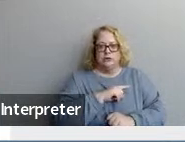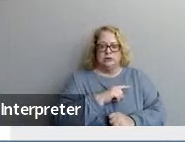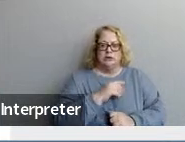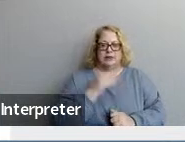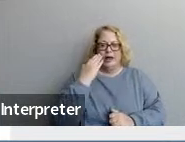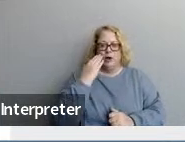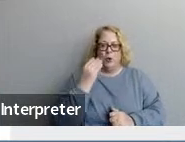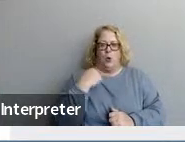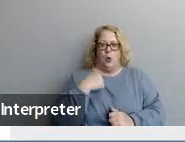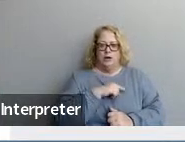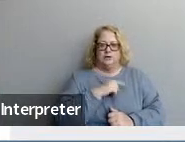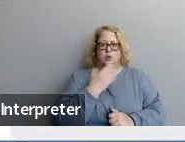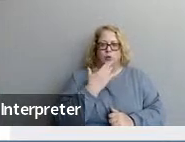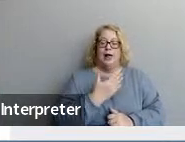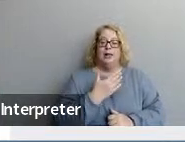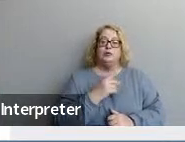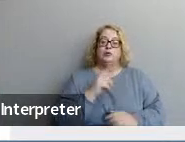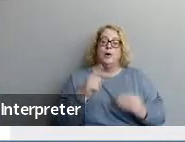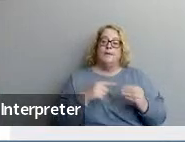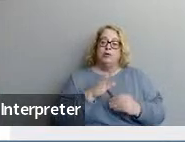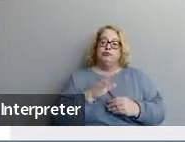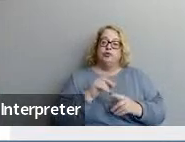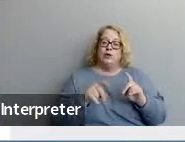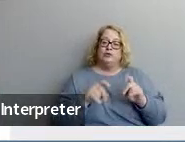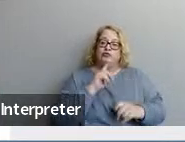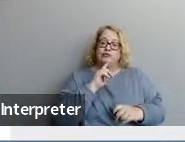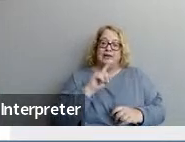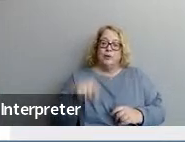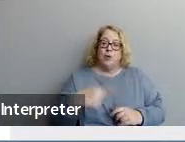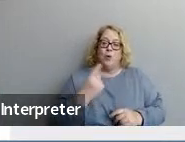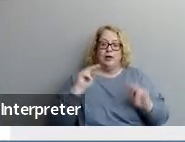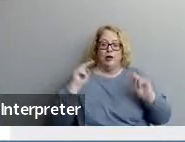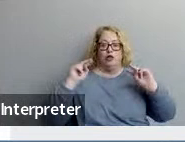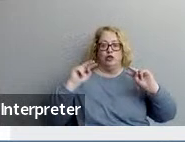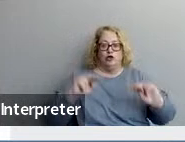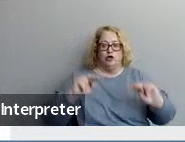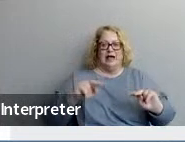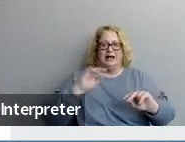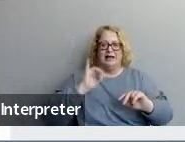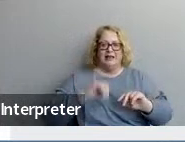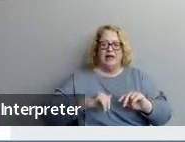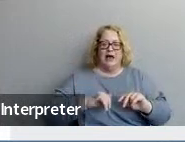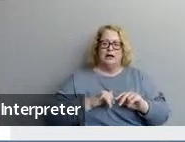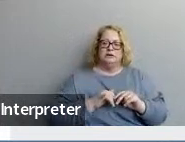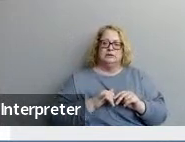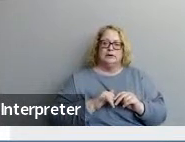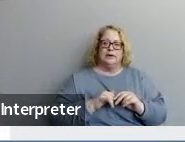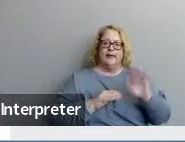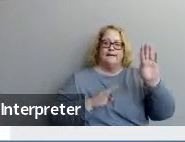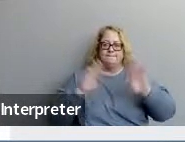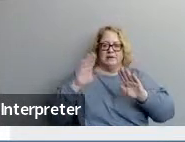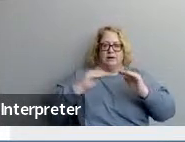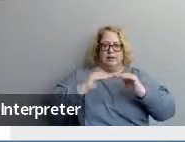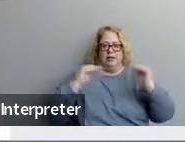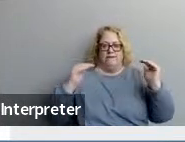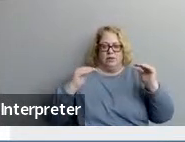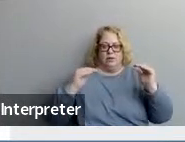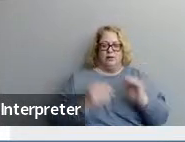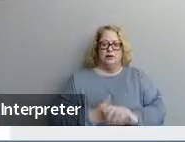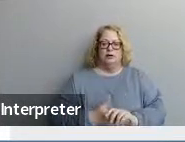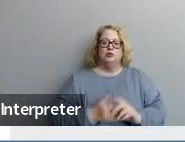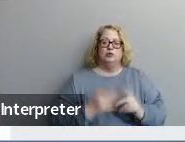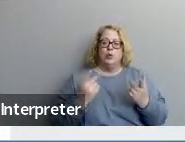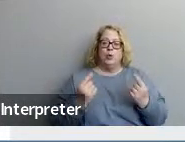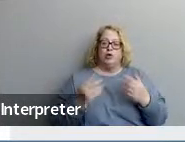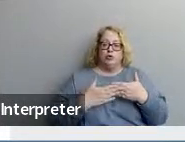us so well. In regards to your question, like I said, we only really look at that at the bid level. So what we're going to